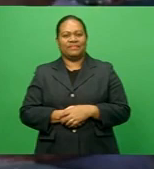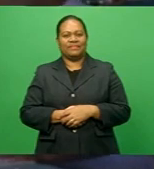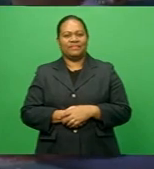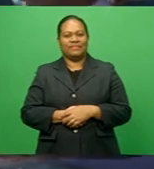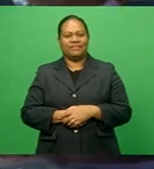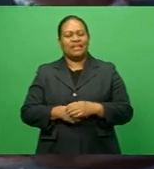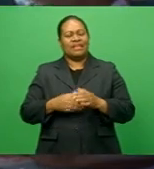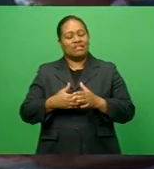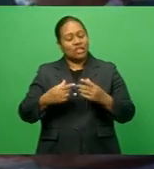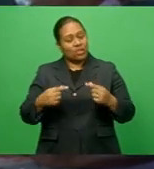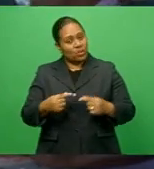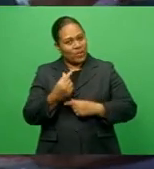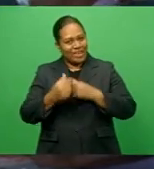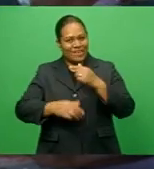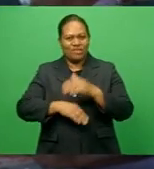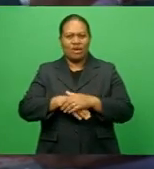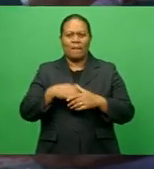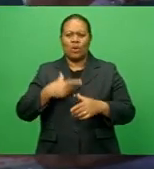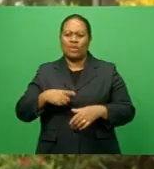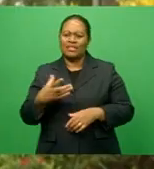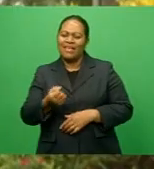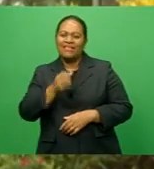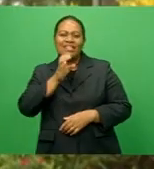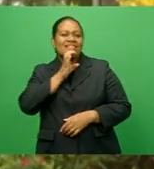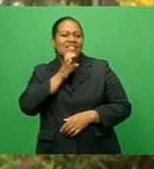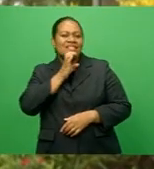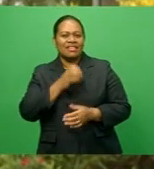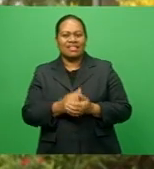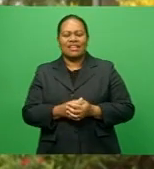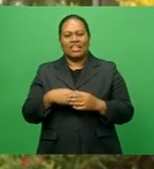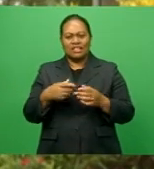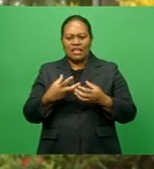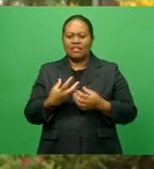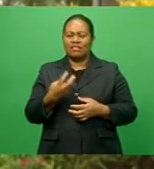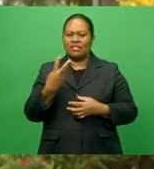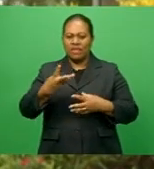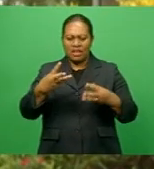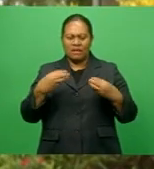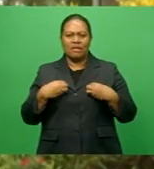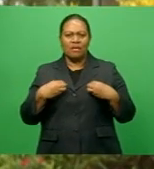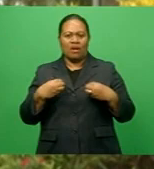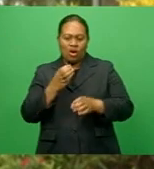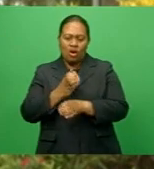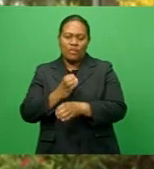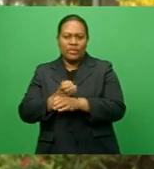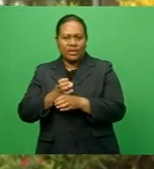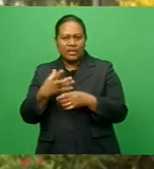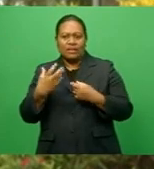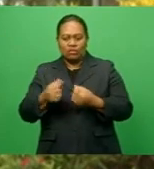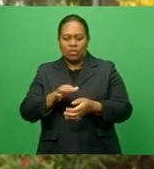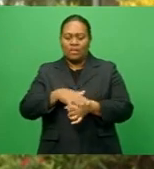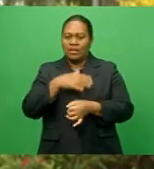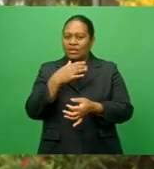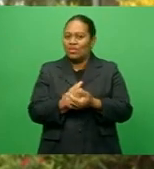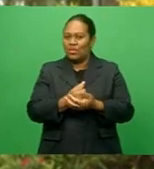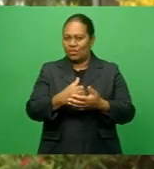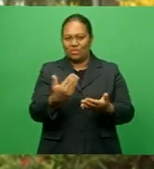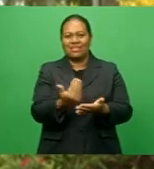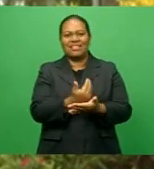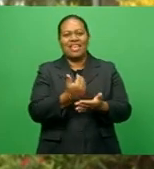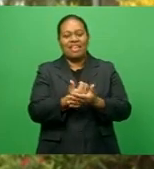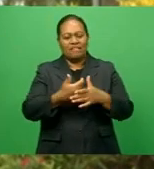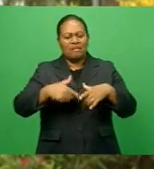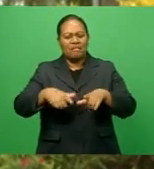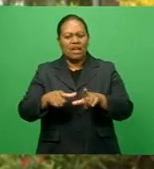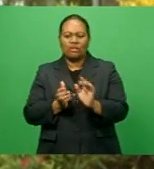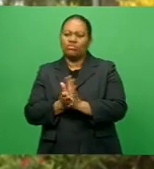We are so grateful for the canteen, and it is among the 3 operating in the village. This will also ensure we save money on traveling